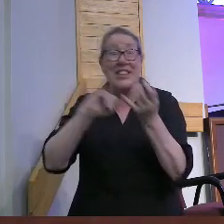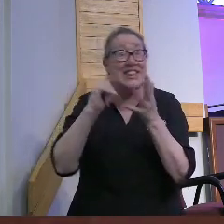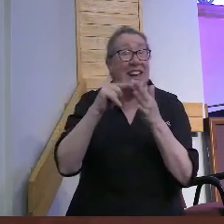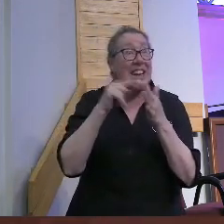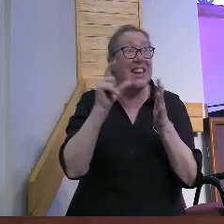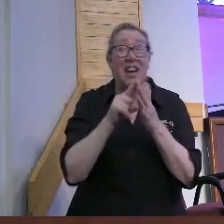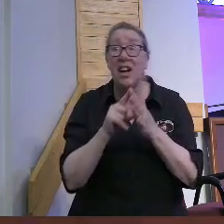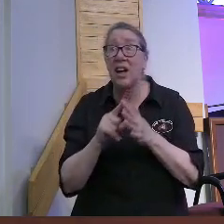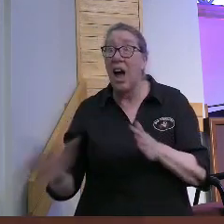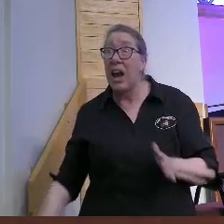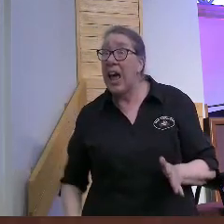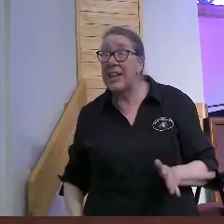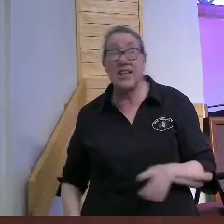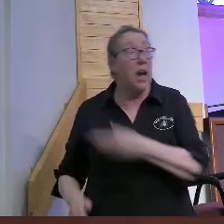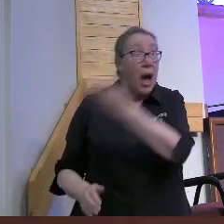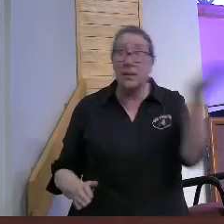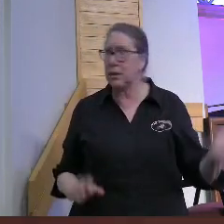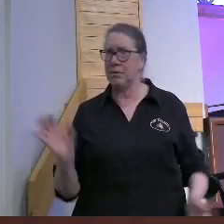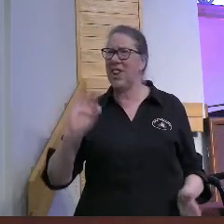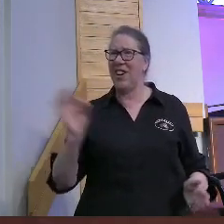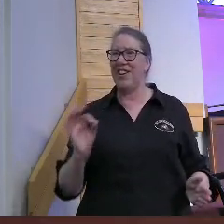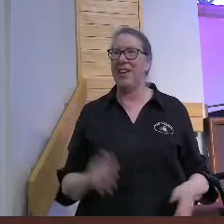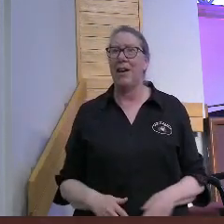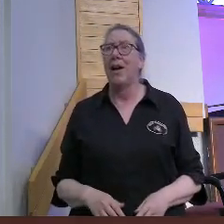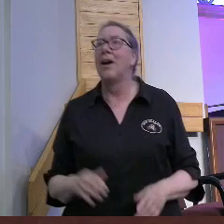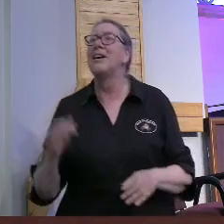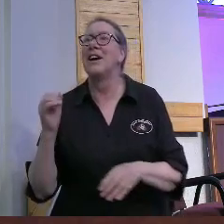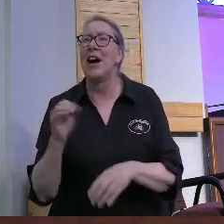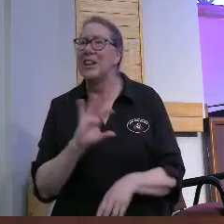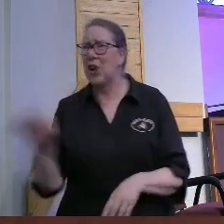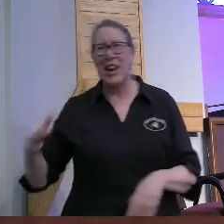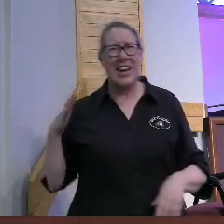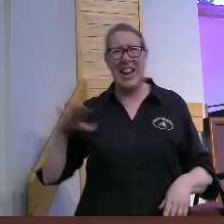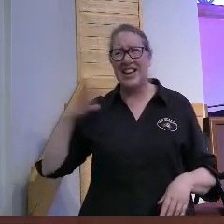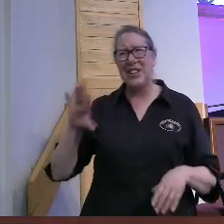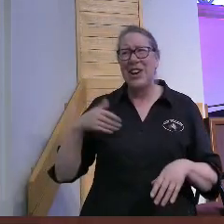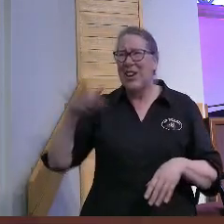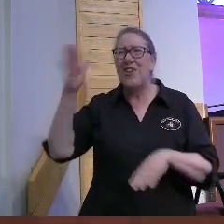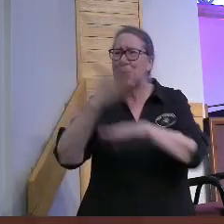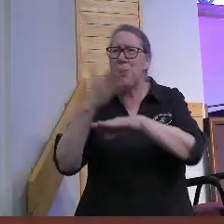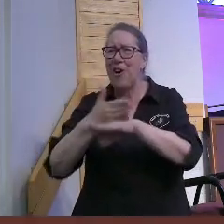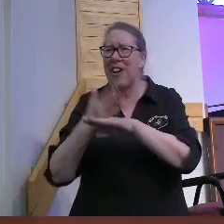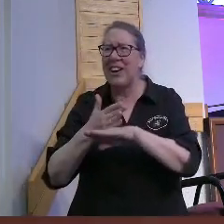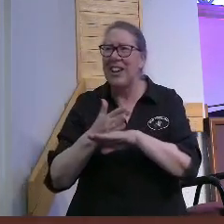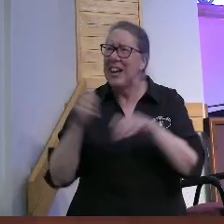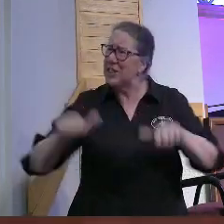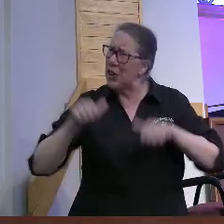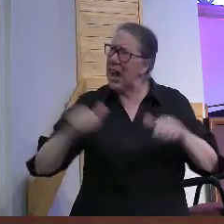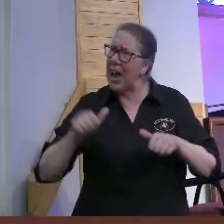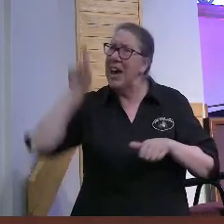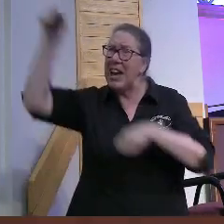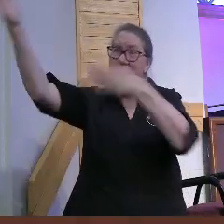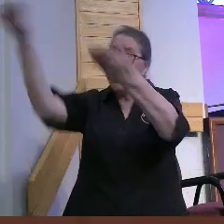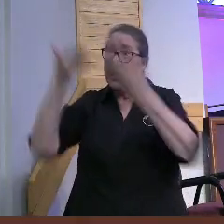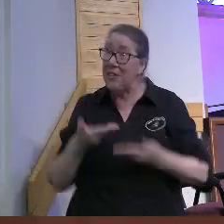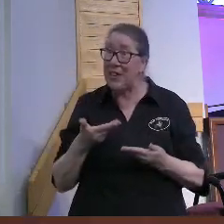the morning and say to your wife, I'm not going to work. Pastor said, don't worry. It's going to be all right, darling. Just check the bank account. There's money